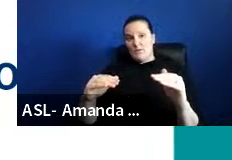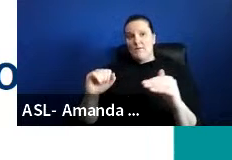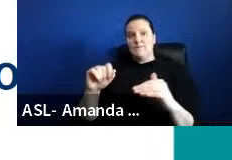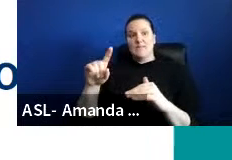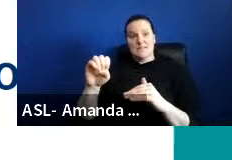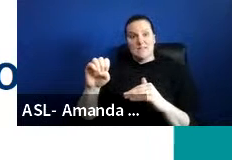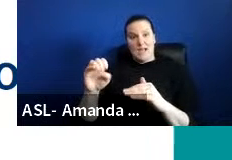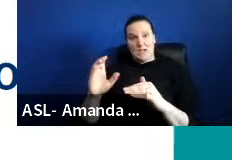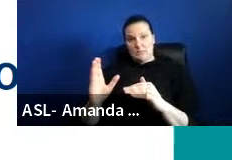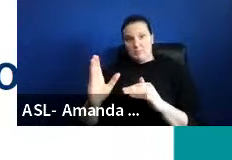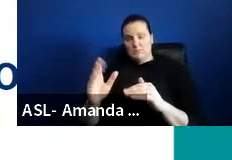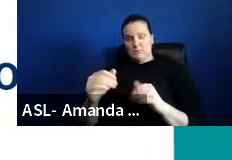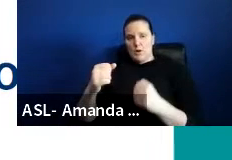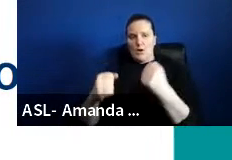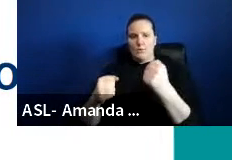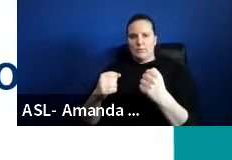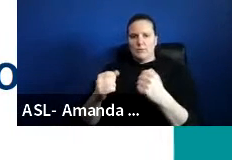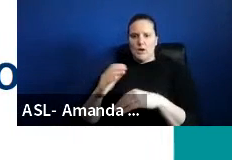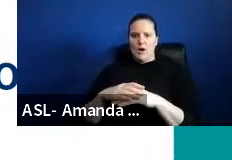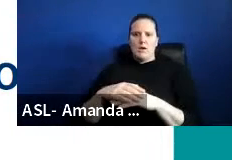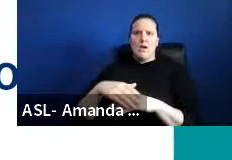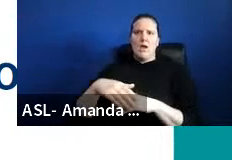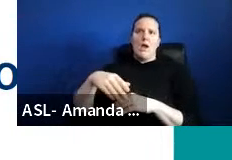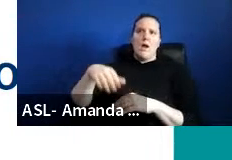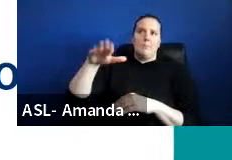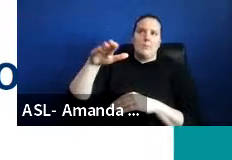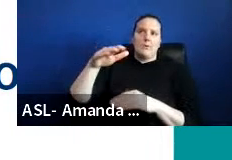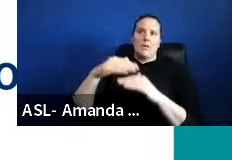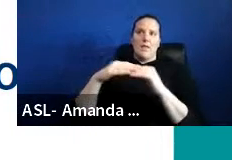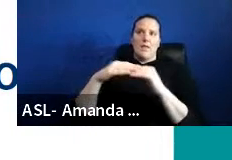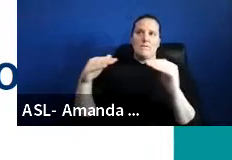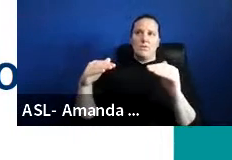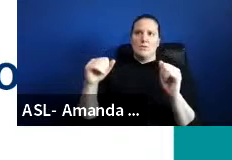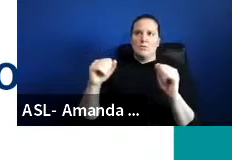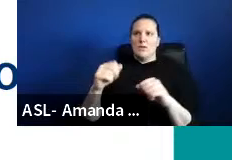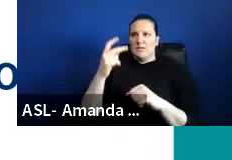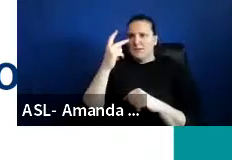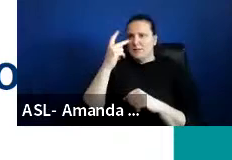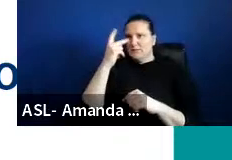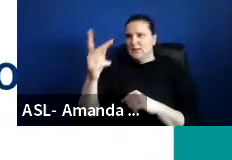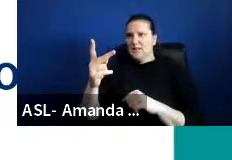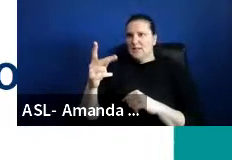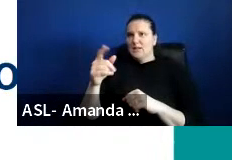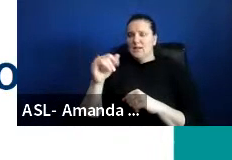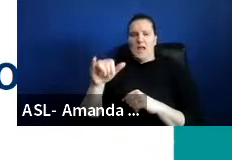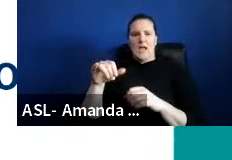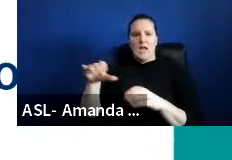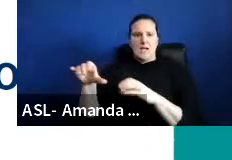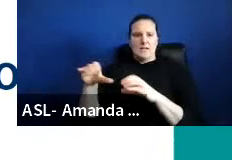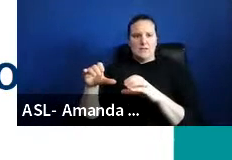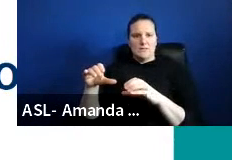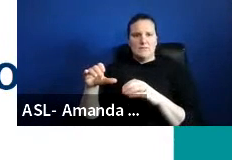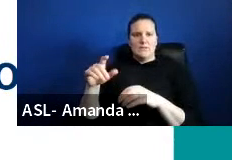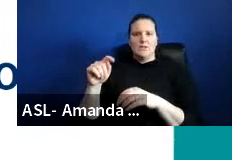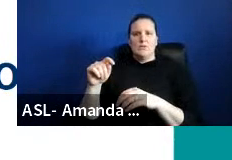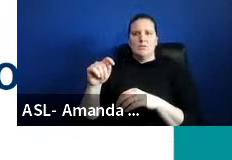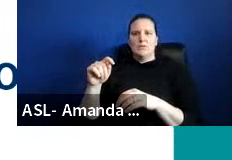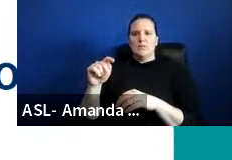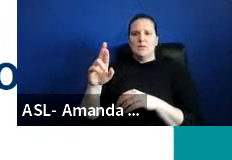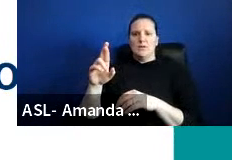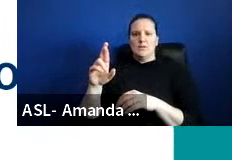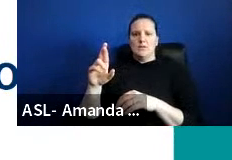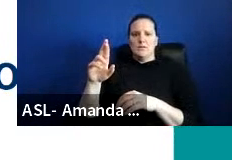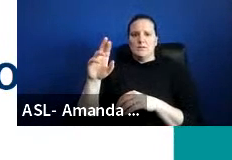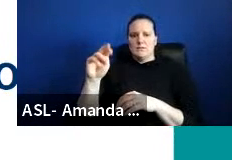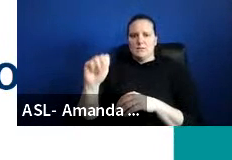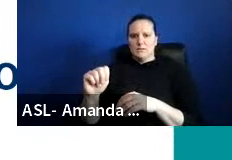and automobiles will be on the upper level. We can also see the ramp, the active transportation ramp,